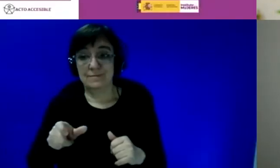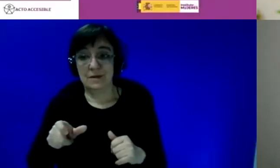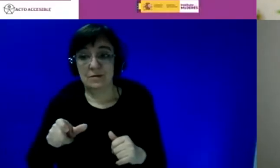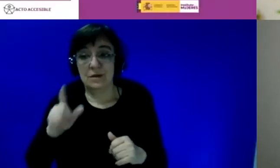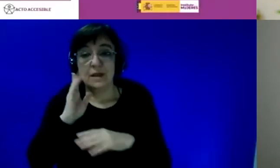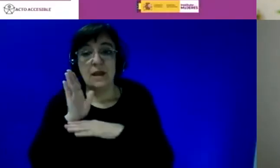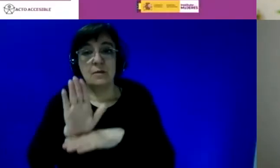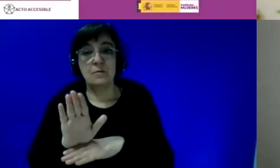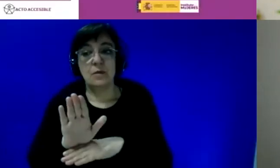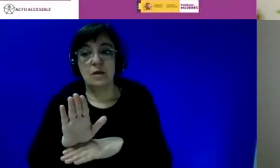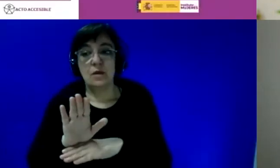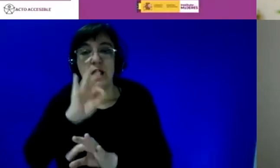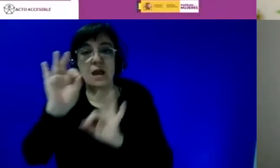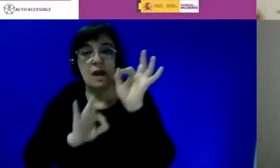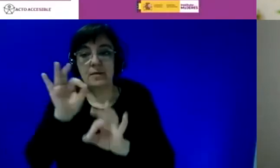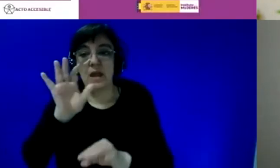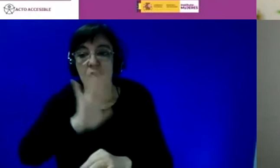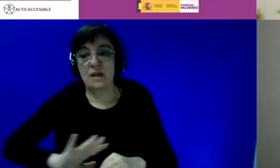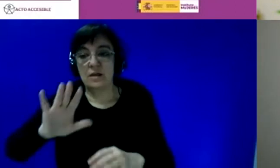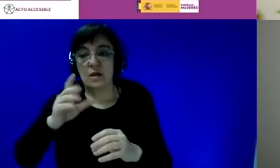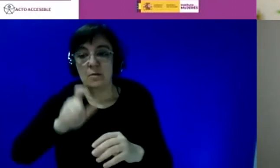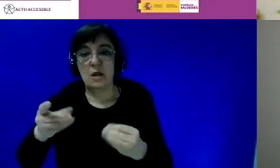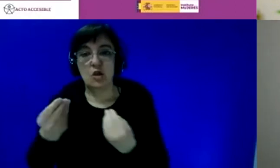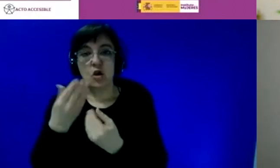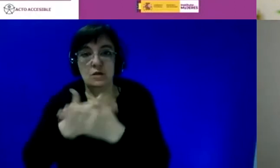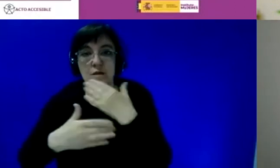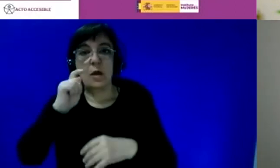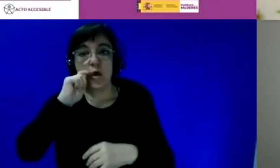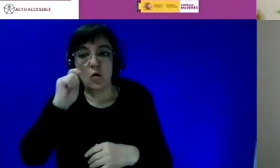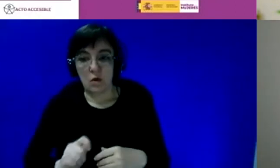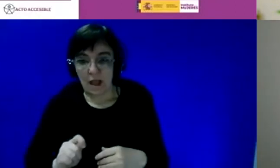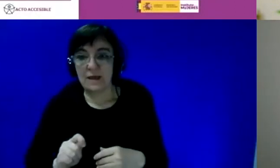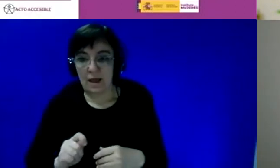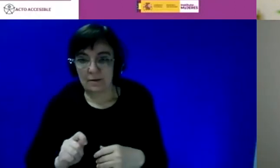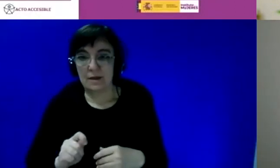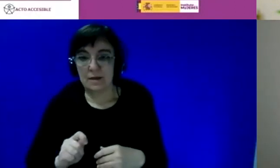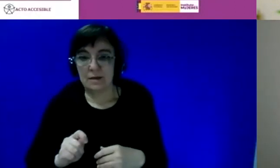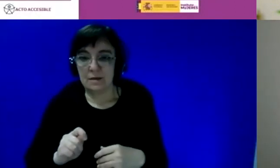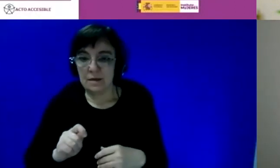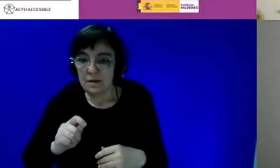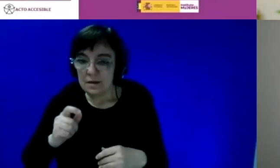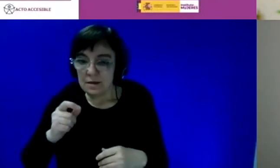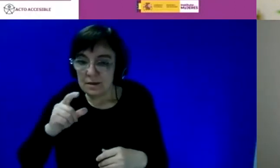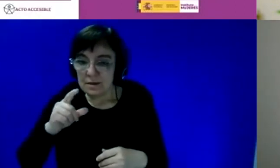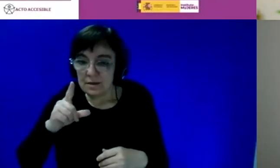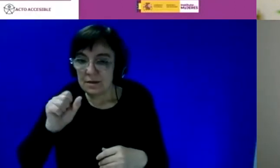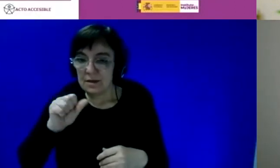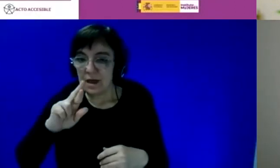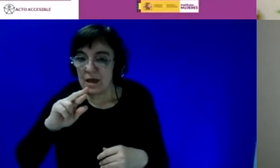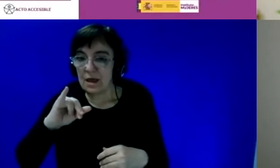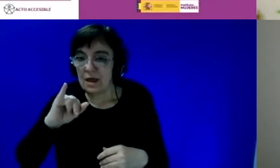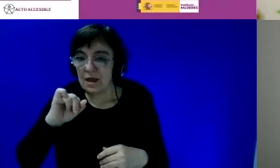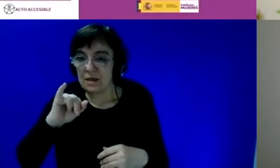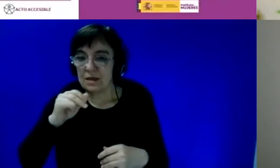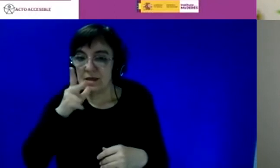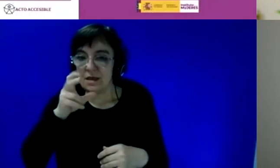of People with Disabilities in Ukraine. Larissa, we have already read out your message because we didn't know that if